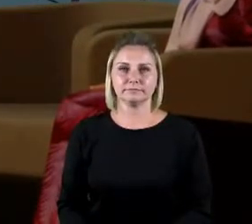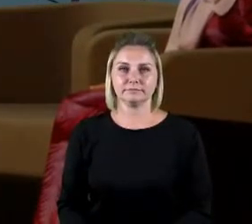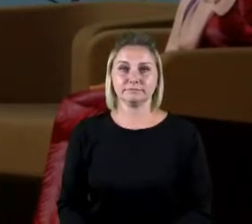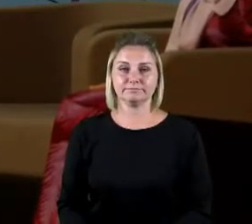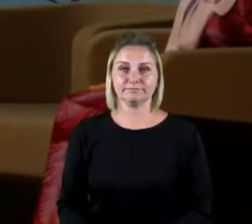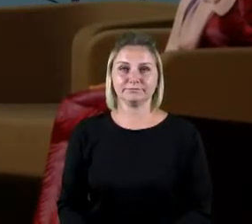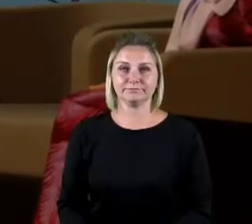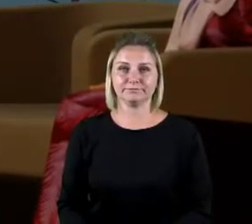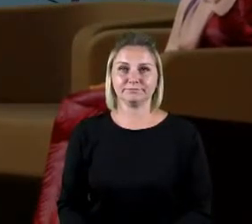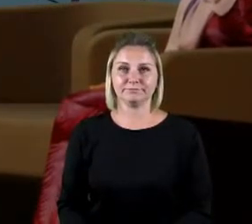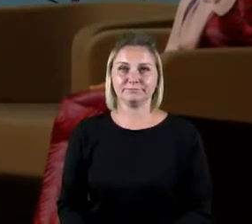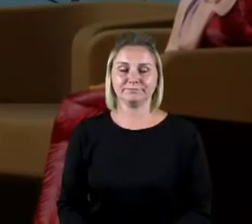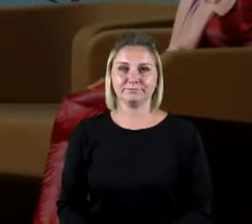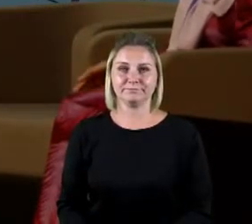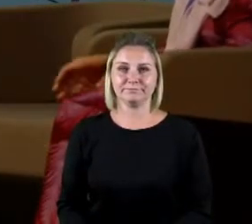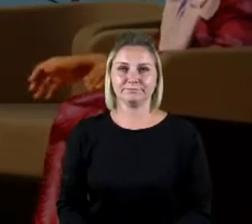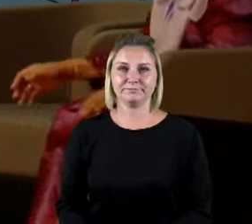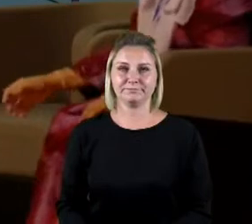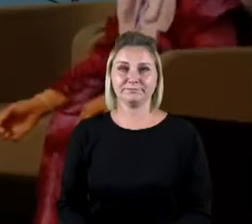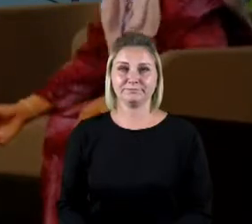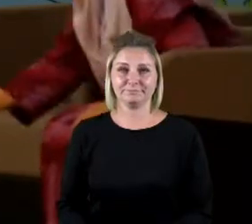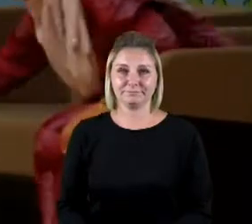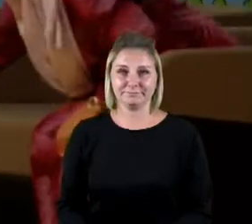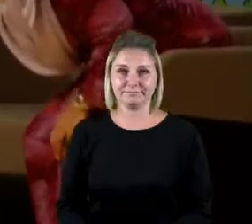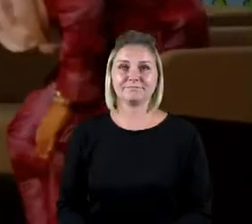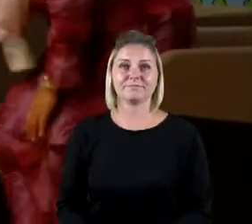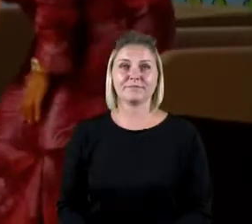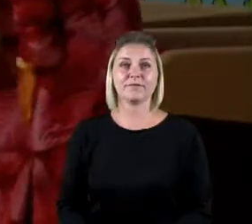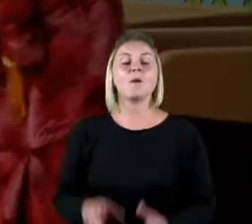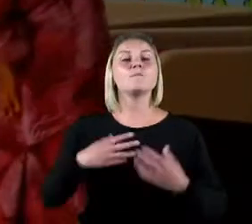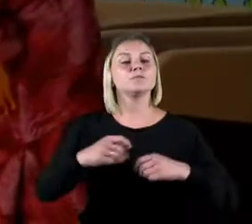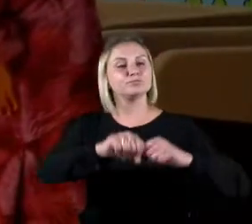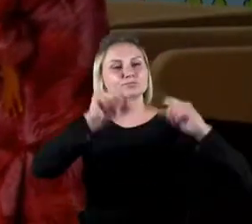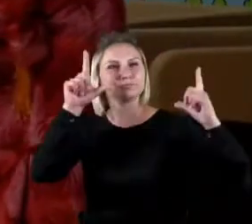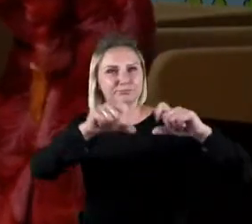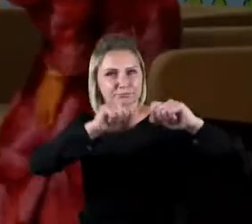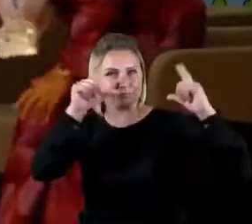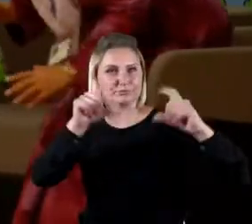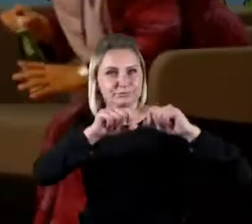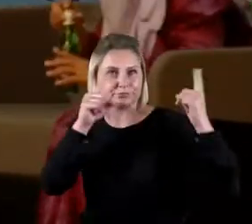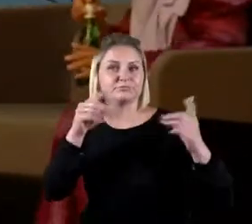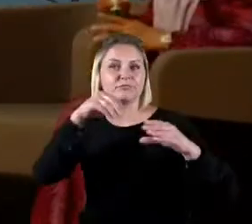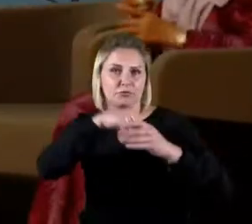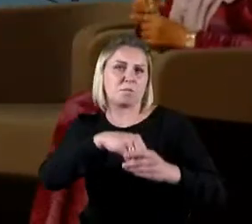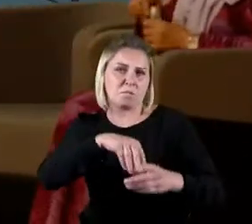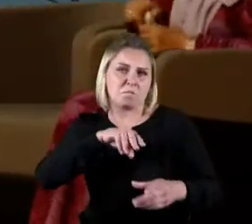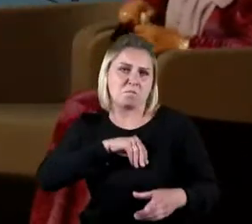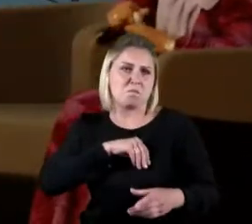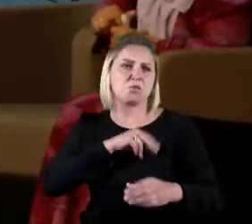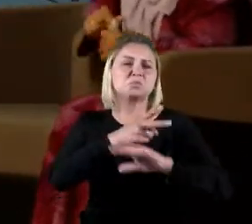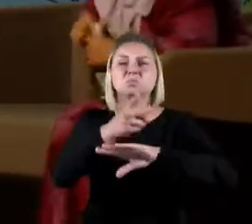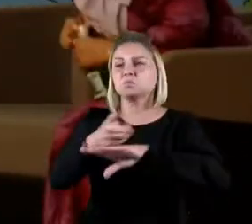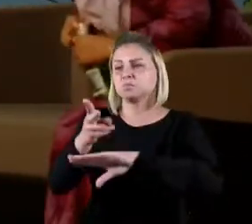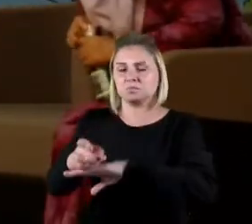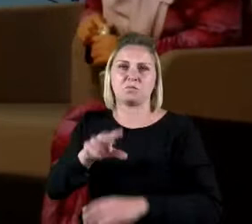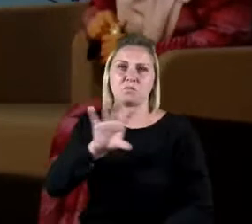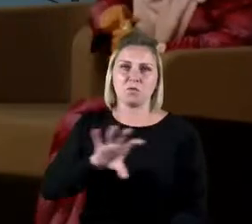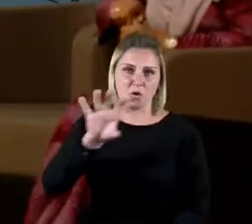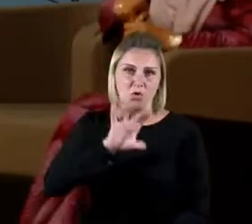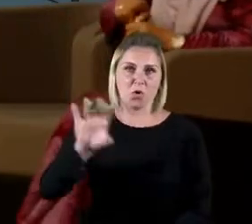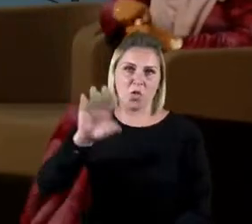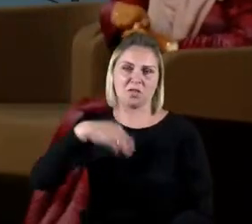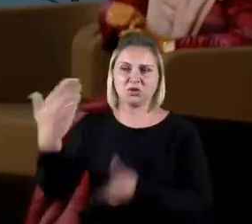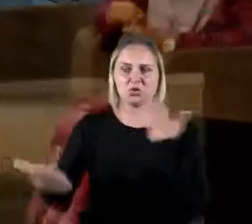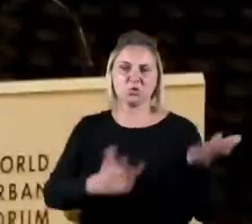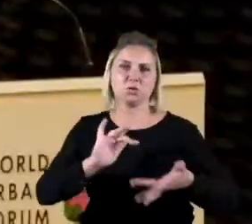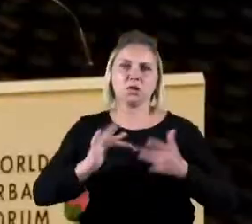it will be available on the website. So if you cannot finish your presentations, later the audience can access. So please, Mr. Lopez, the floor is yours. Thank you so